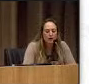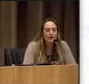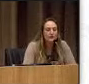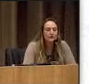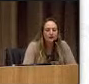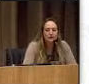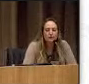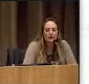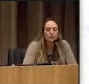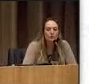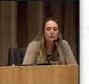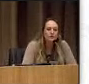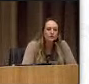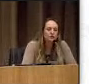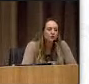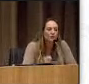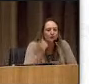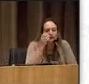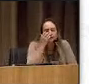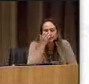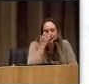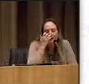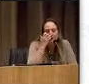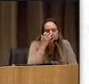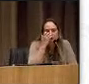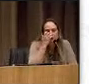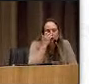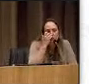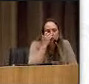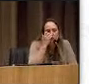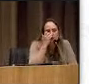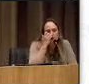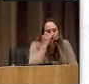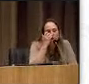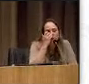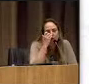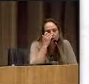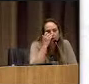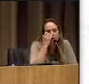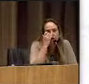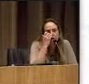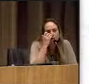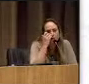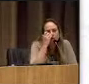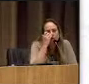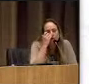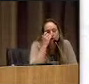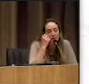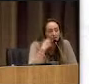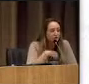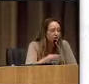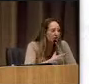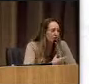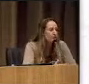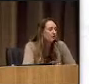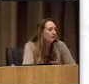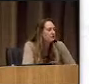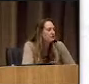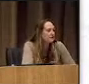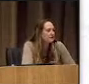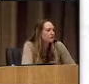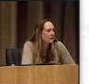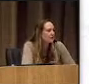accept them in infirmary. And the spaces of all the units of the complex, we were able